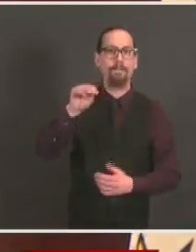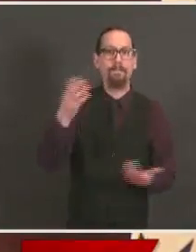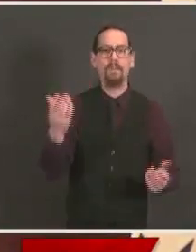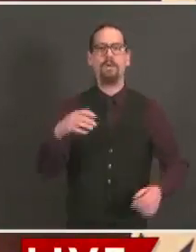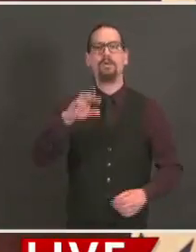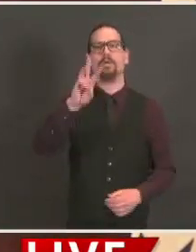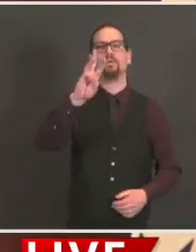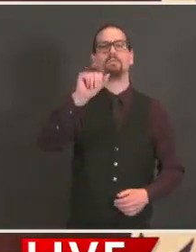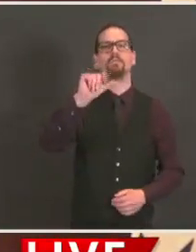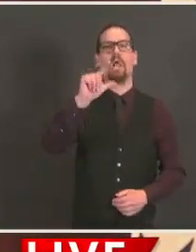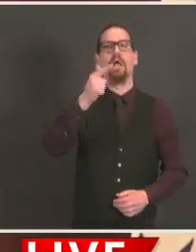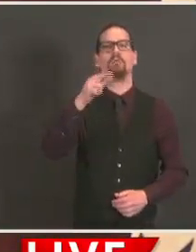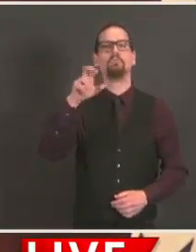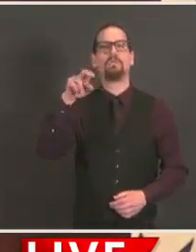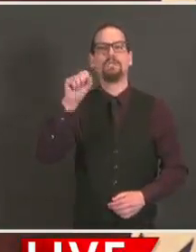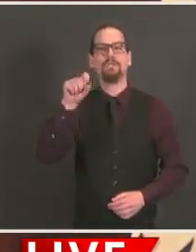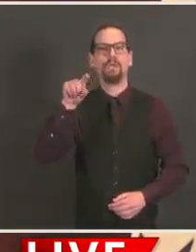key.